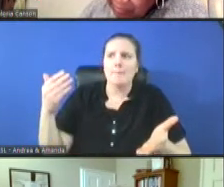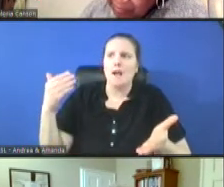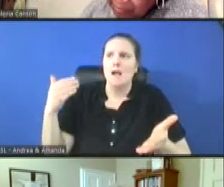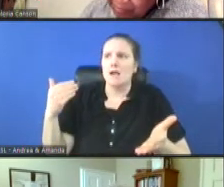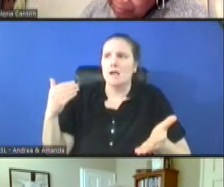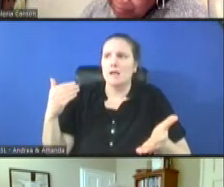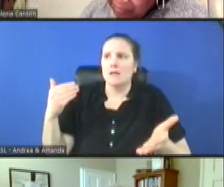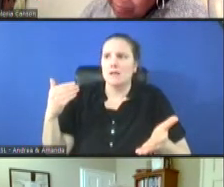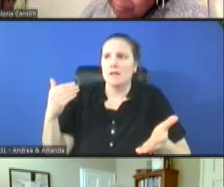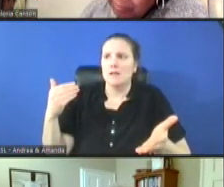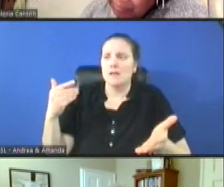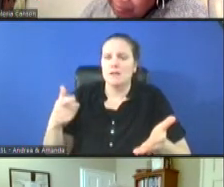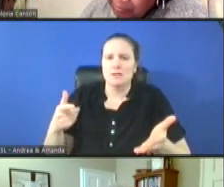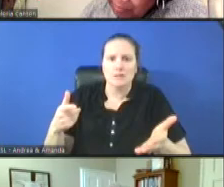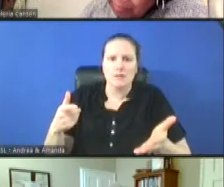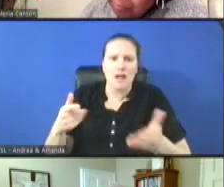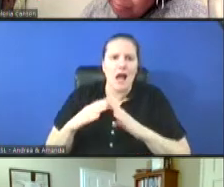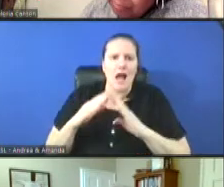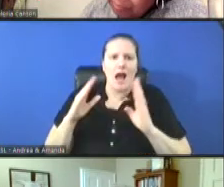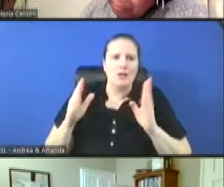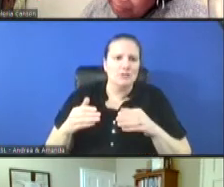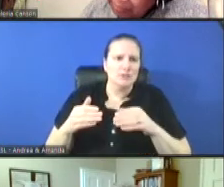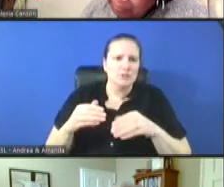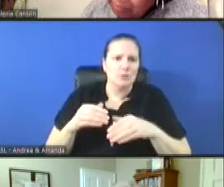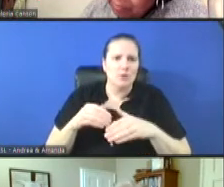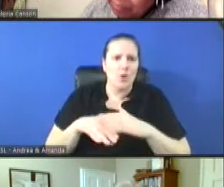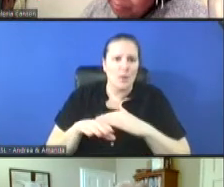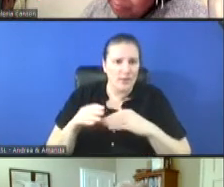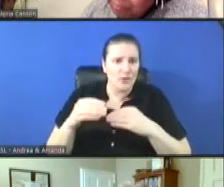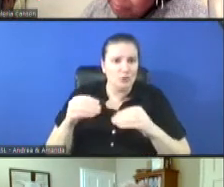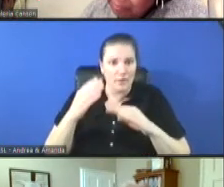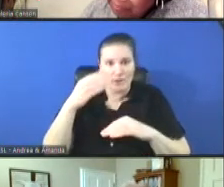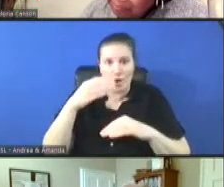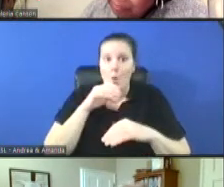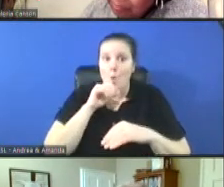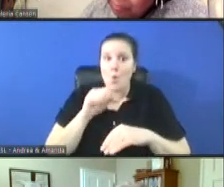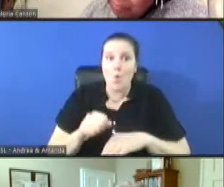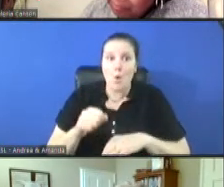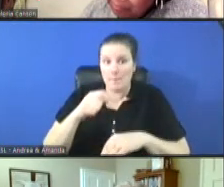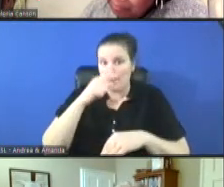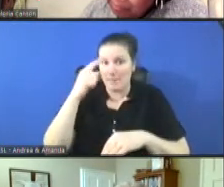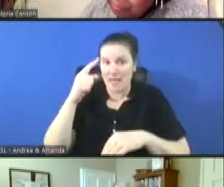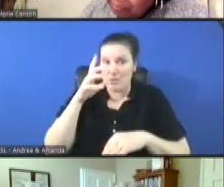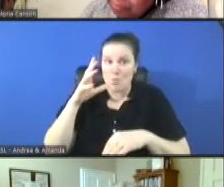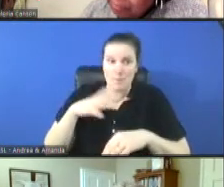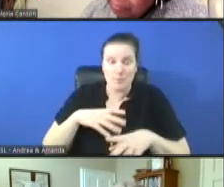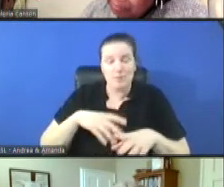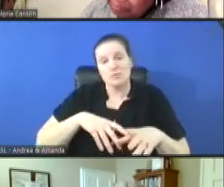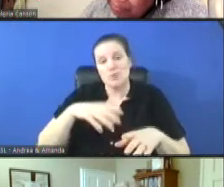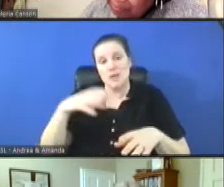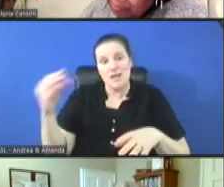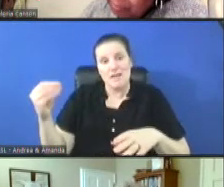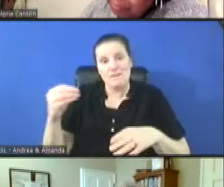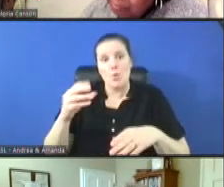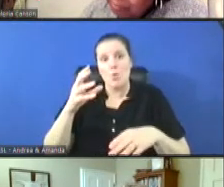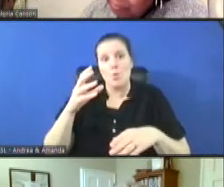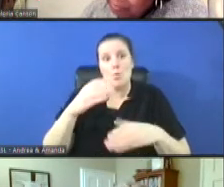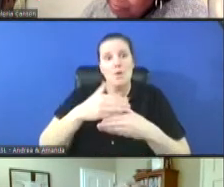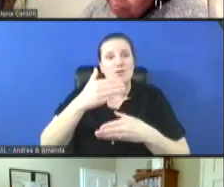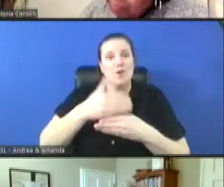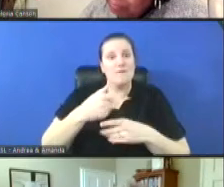possums were thrown in storefronts and older Black women were dragged out of their windows for failing to make a left turn